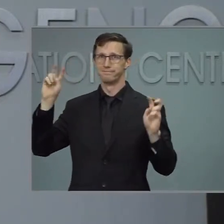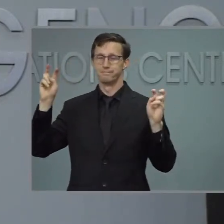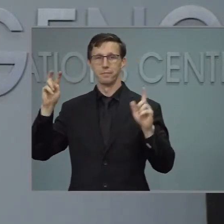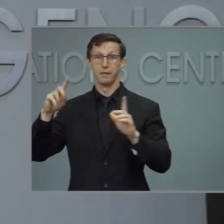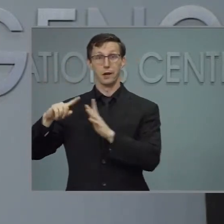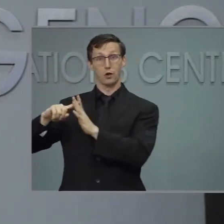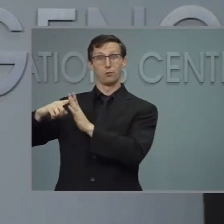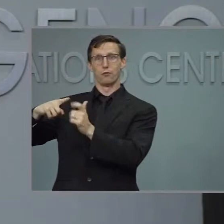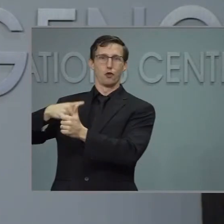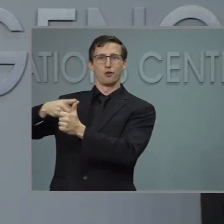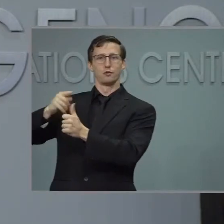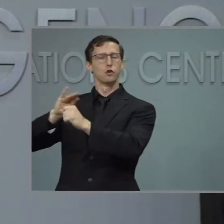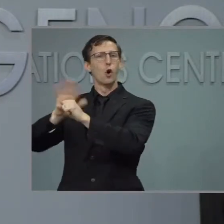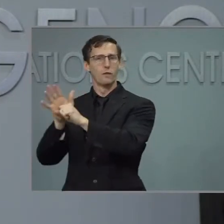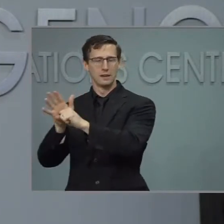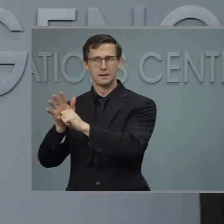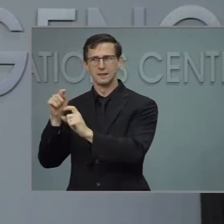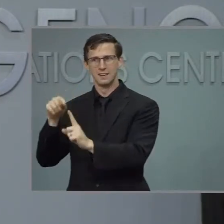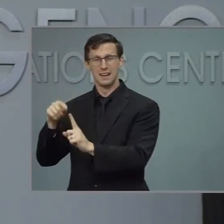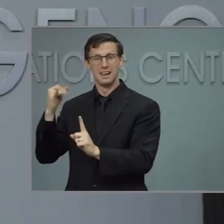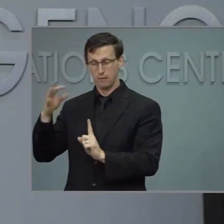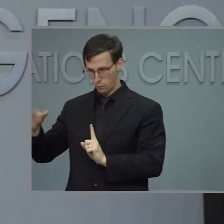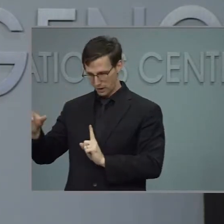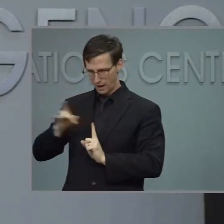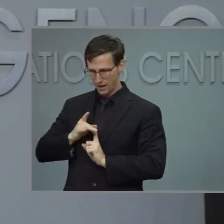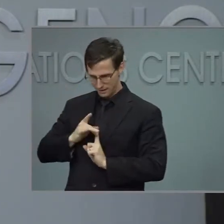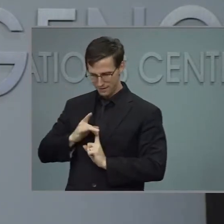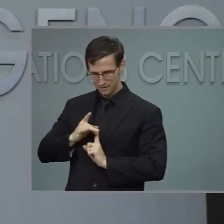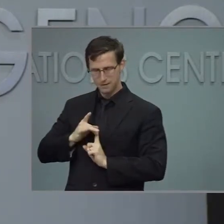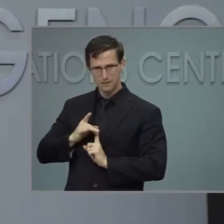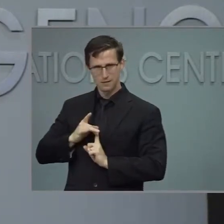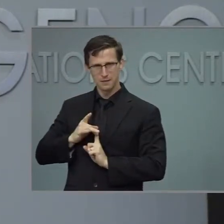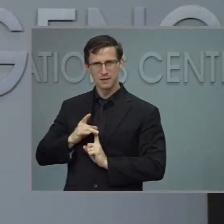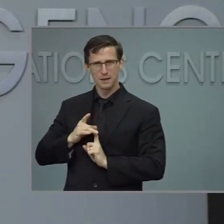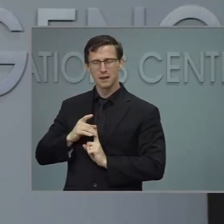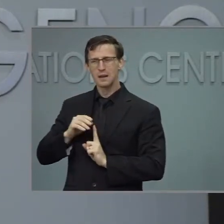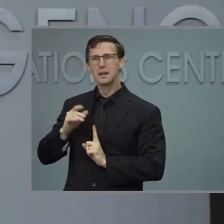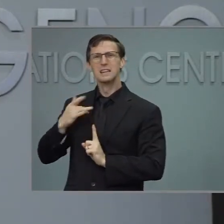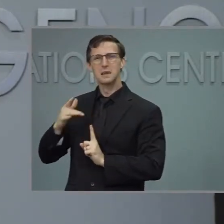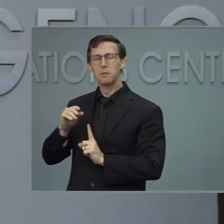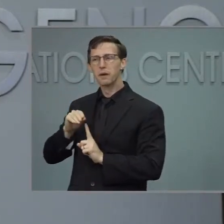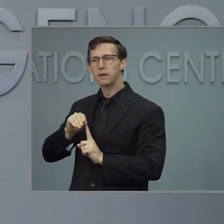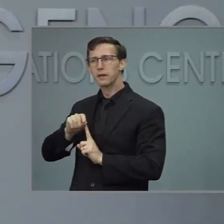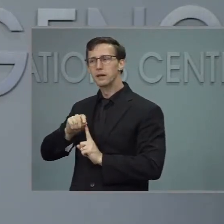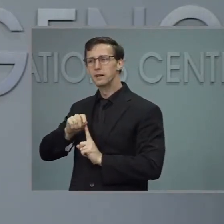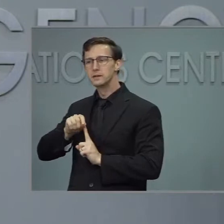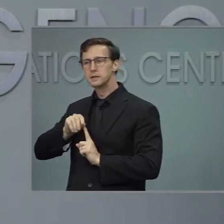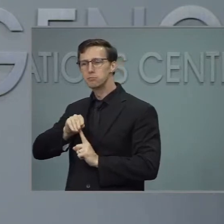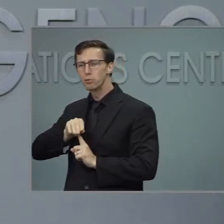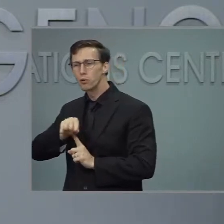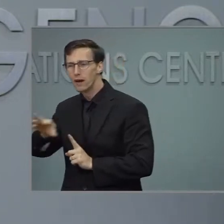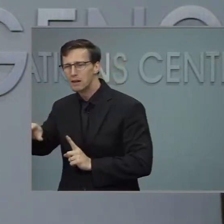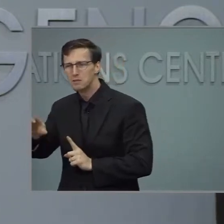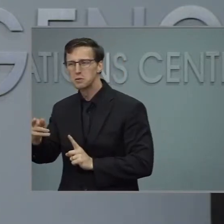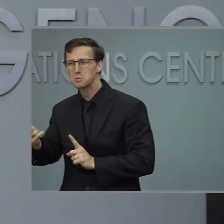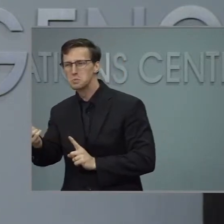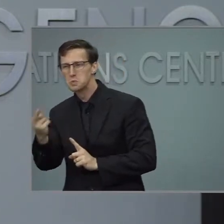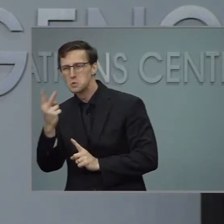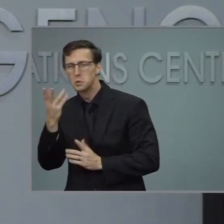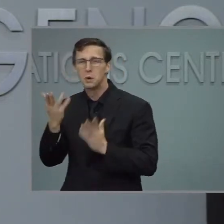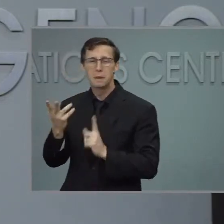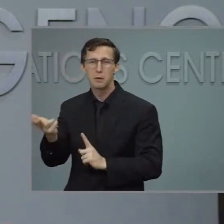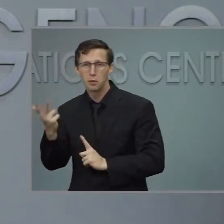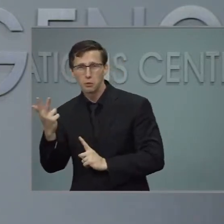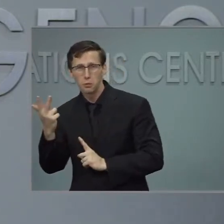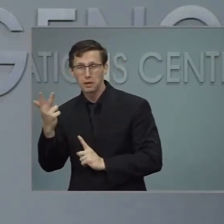original COVID, if you got COVID, you'd be able to spread it to about 2 to 3 people on average. And sometimes